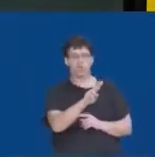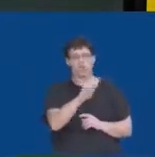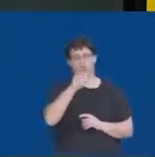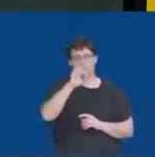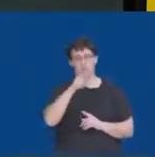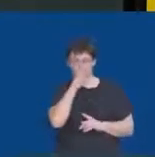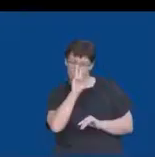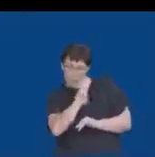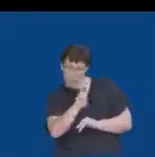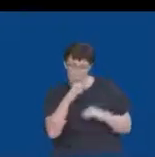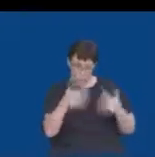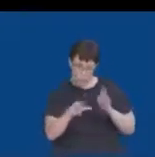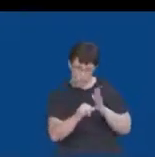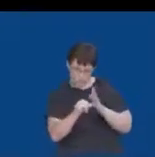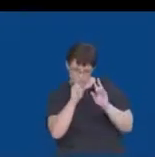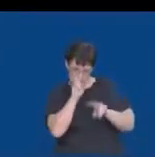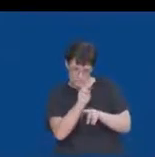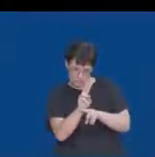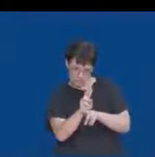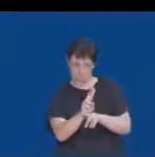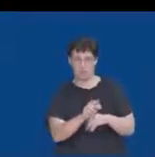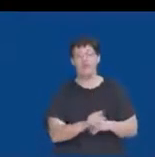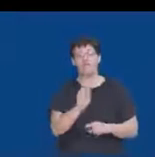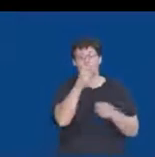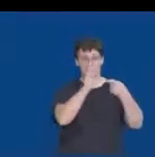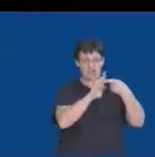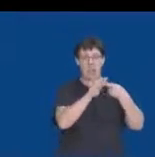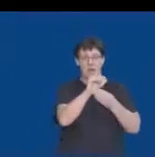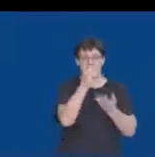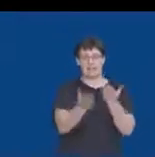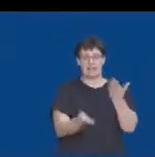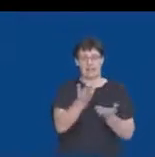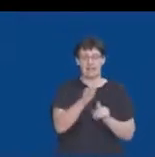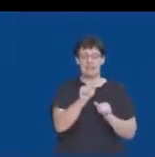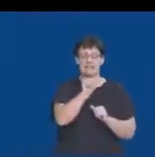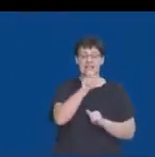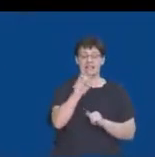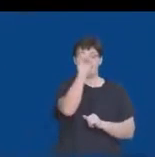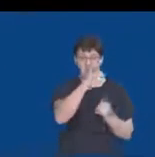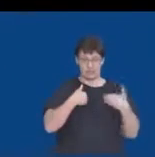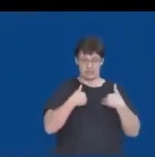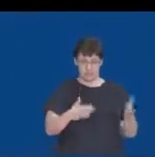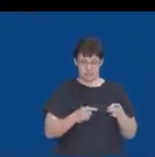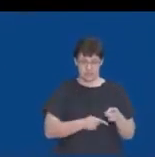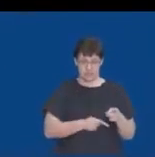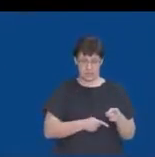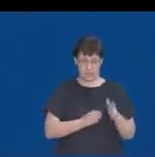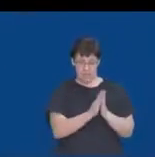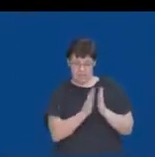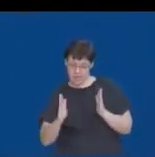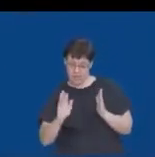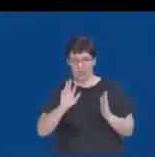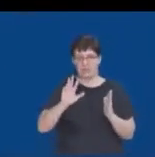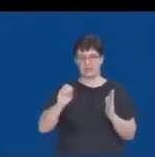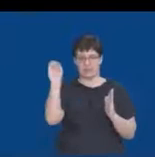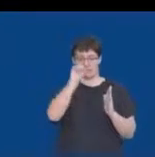at them critically. So in our first graph, we've got a scale. It starts at 60% and goes up to